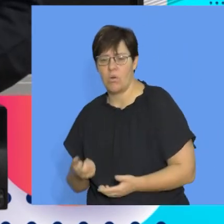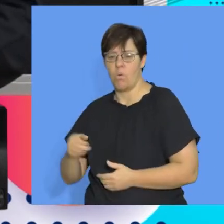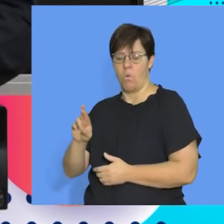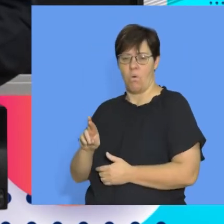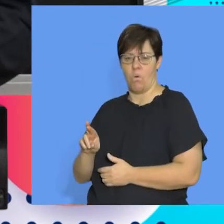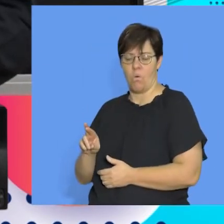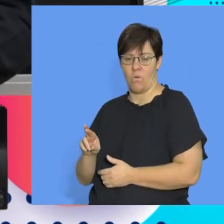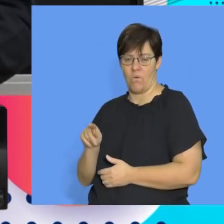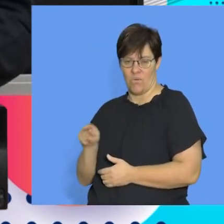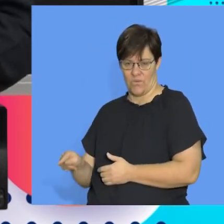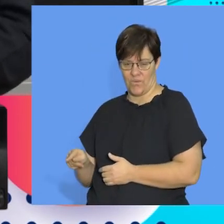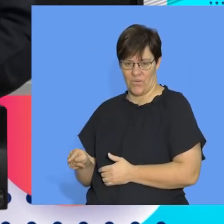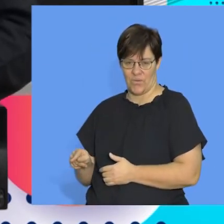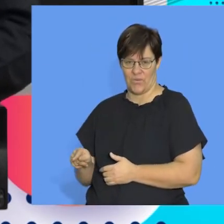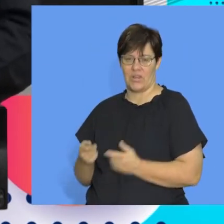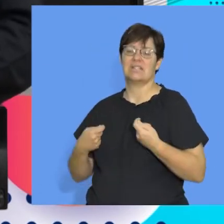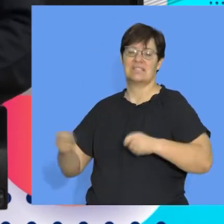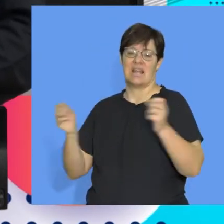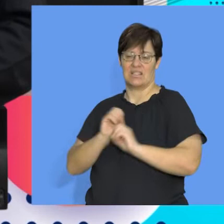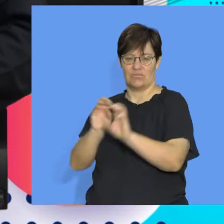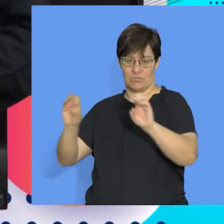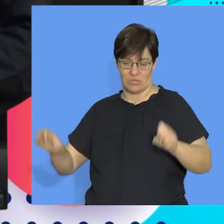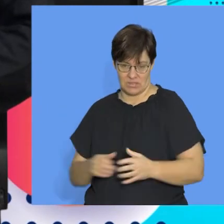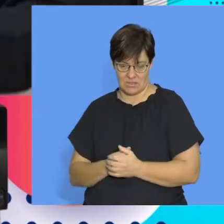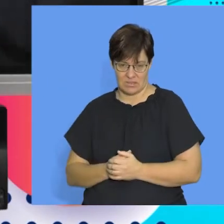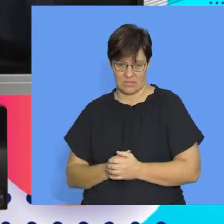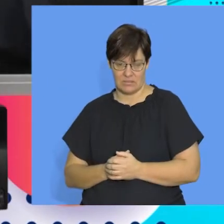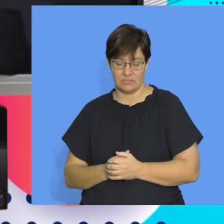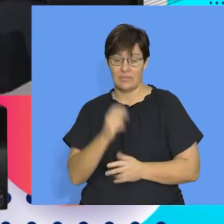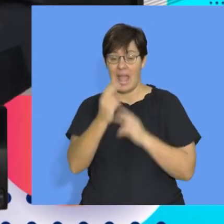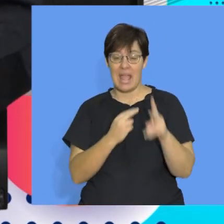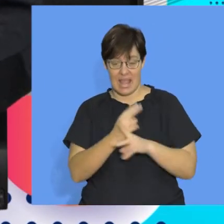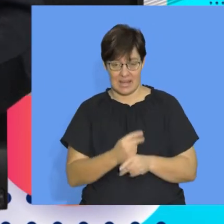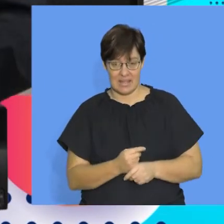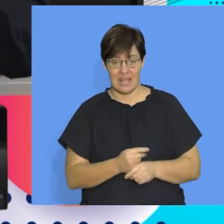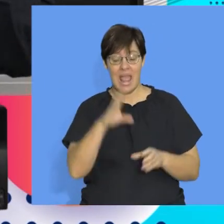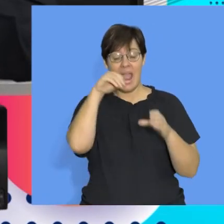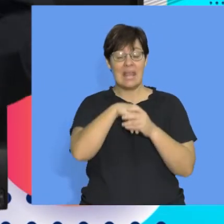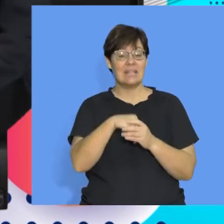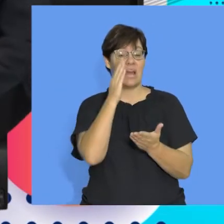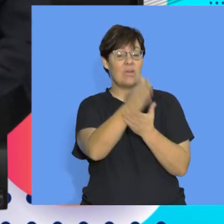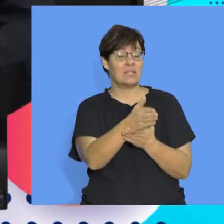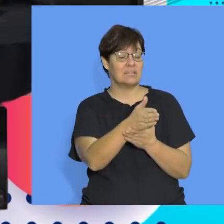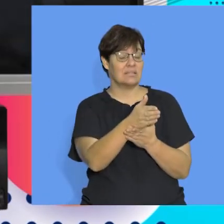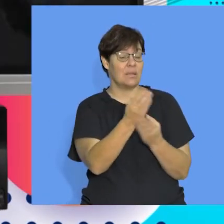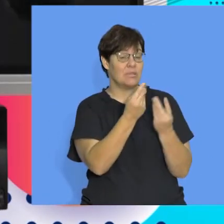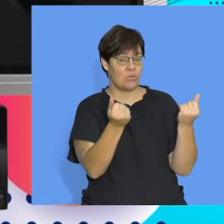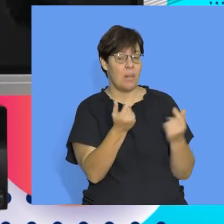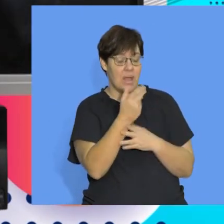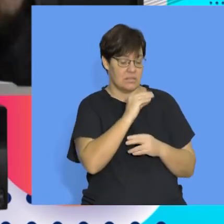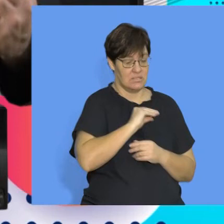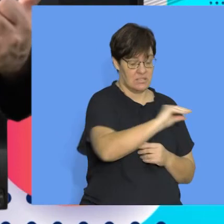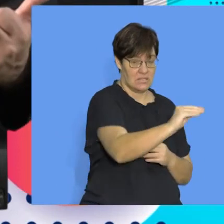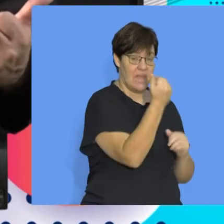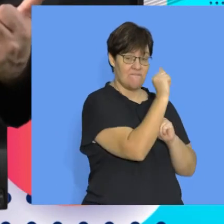in your selling and distribution. Let me repeat that. Your indirect materials has to be apportioned to either your